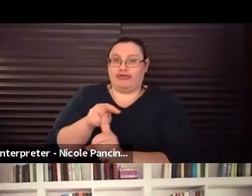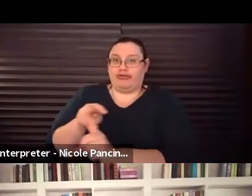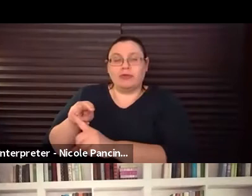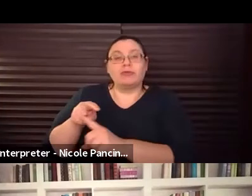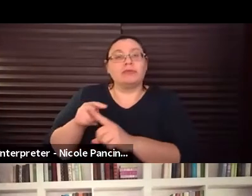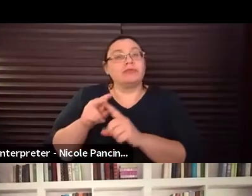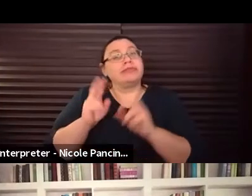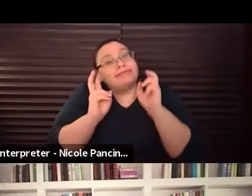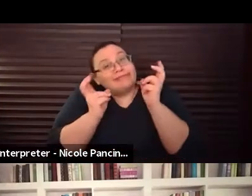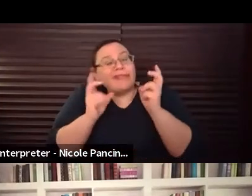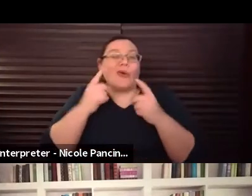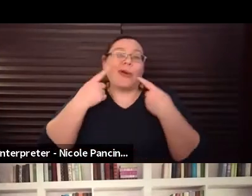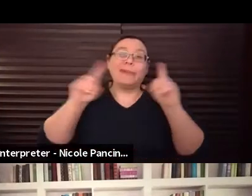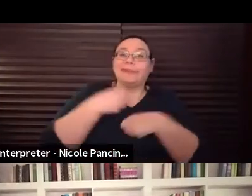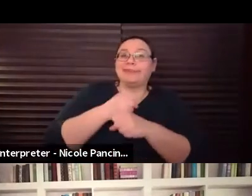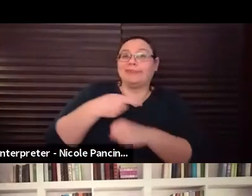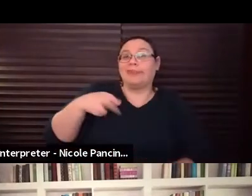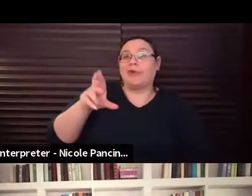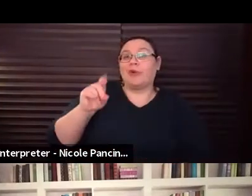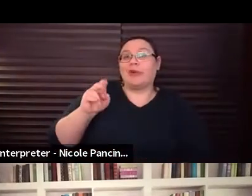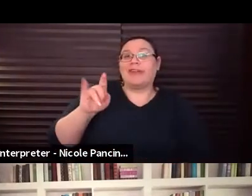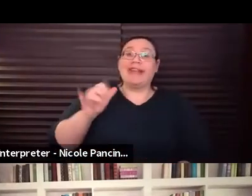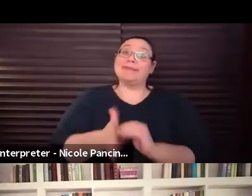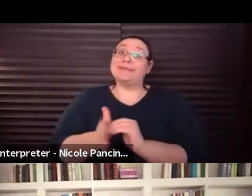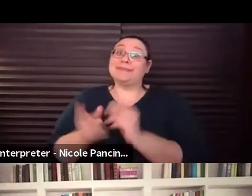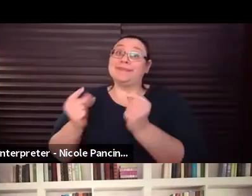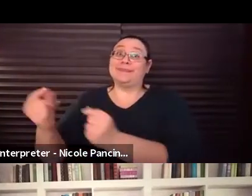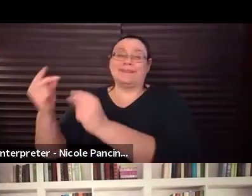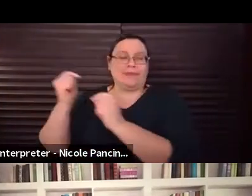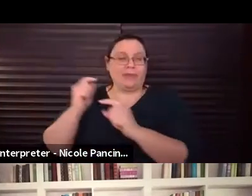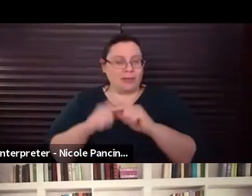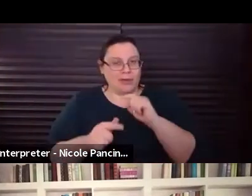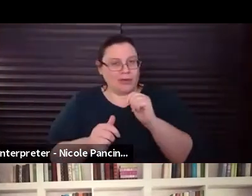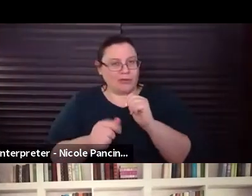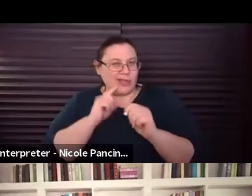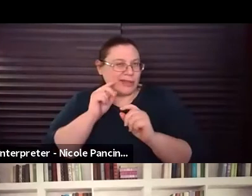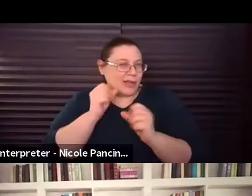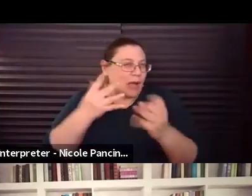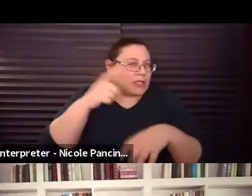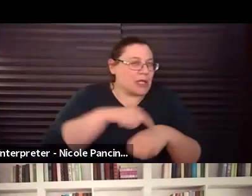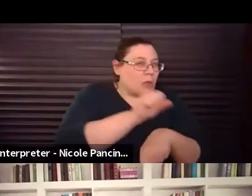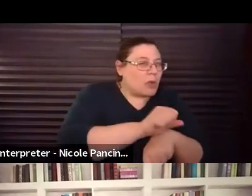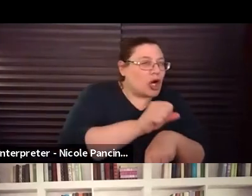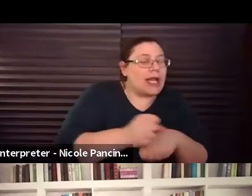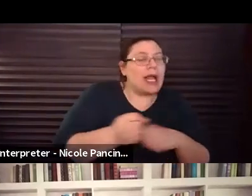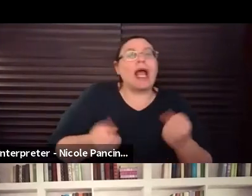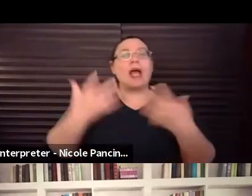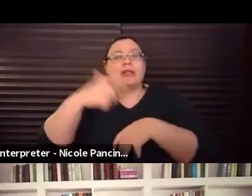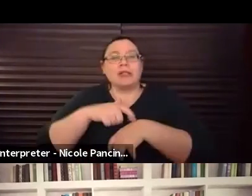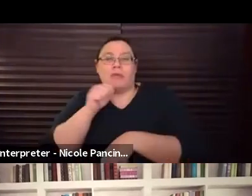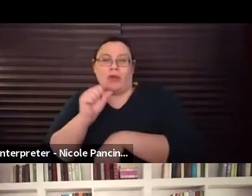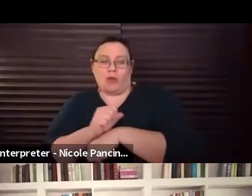for their productivity rates, but they are measuring ultimately how much time they're spent working and how much time they're spent not